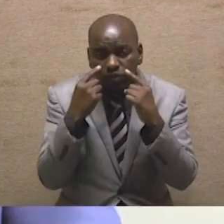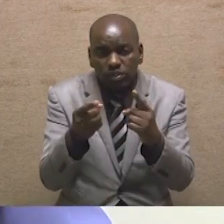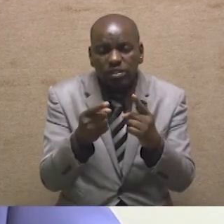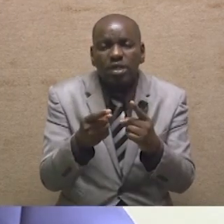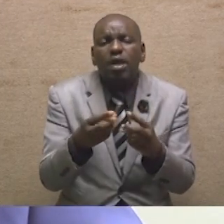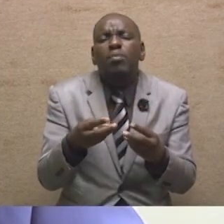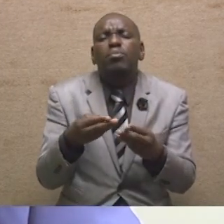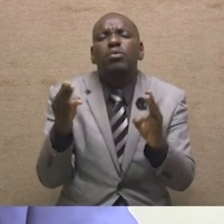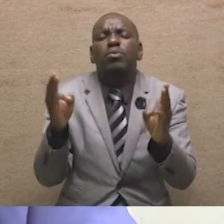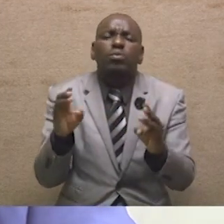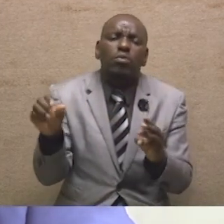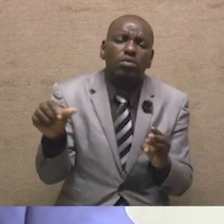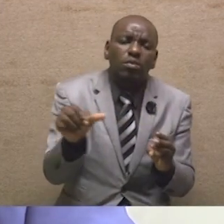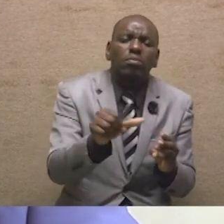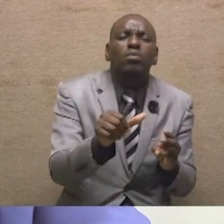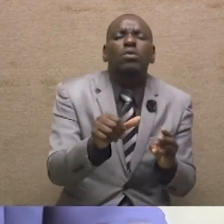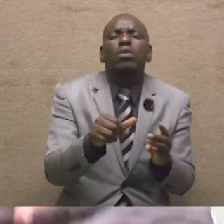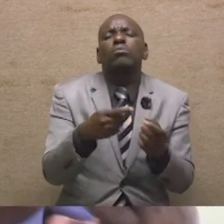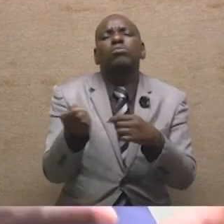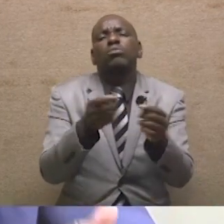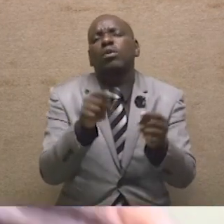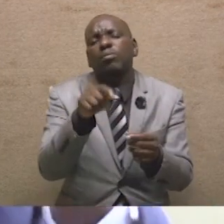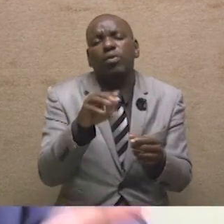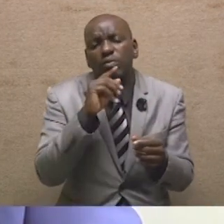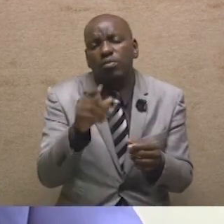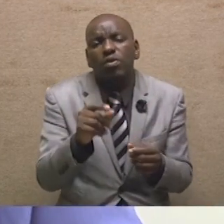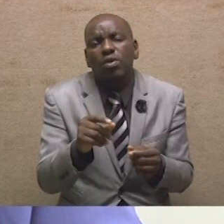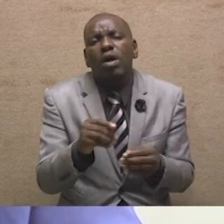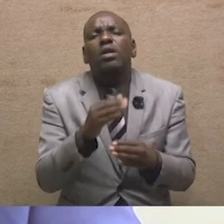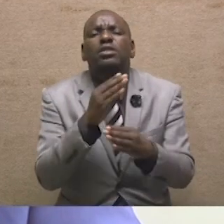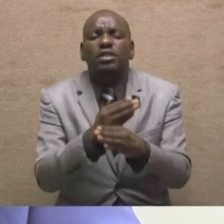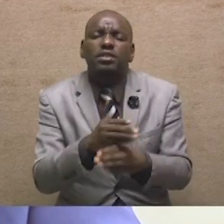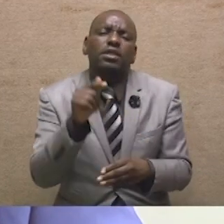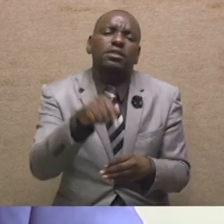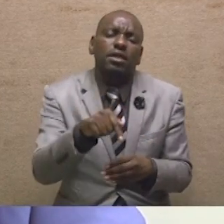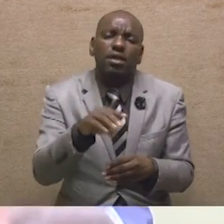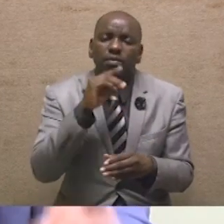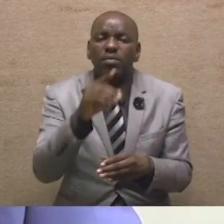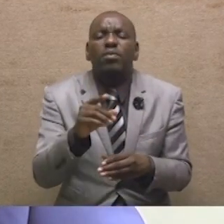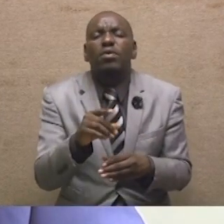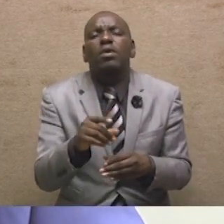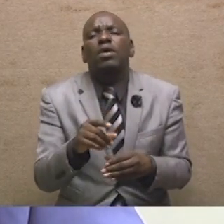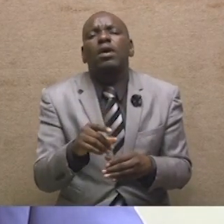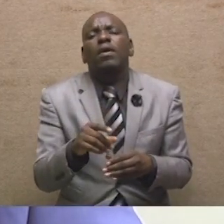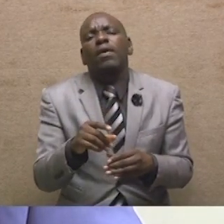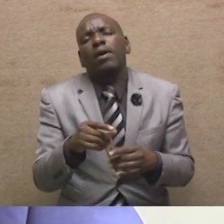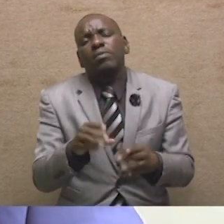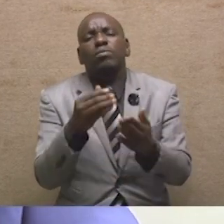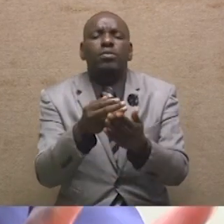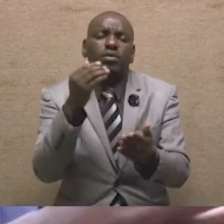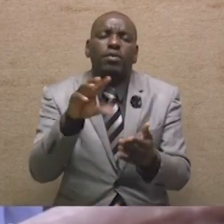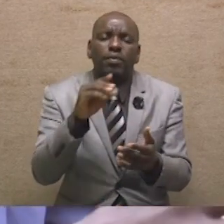over the streets. And you still see people coming in and going to those unregistered people, and there are risks attendant to